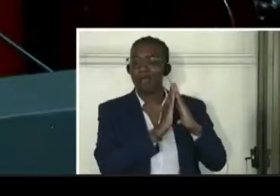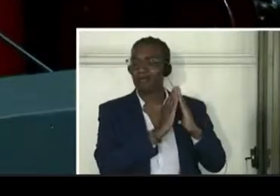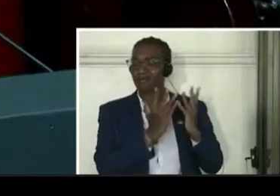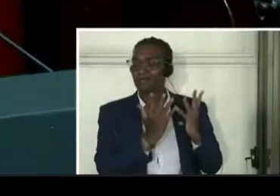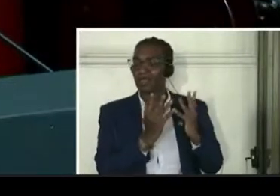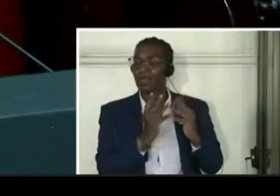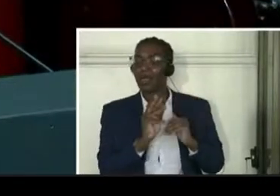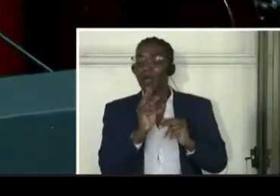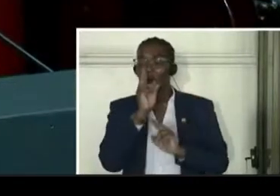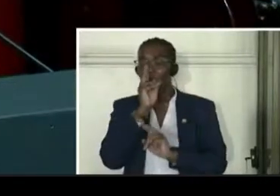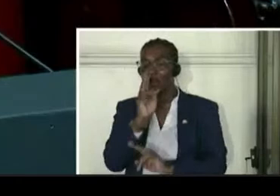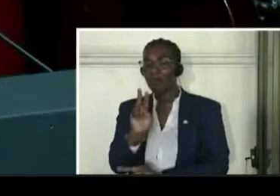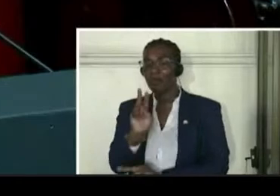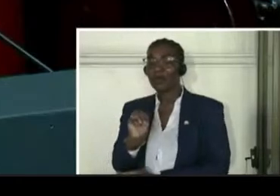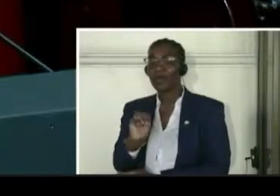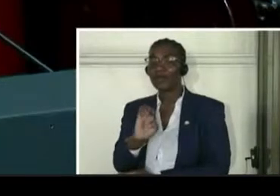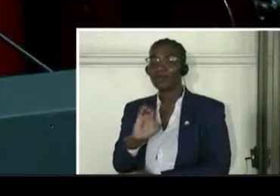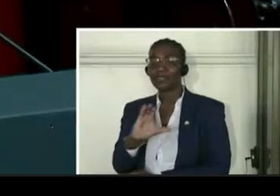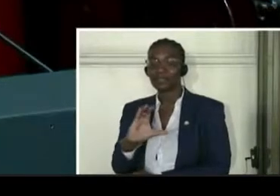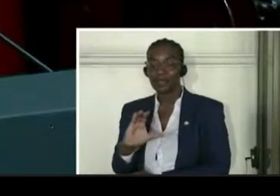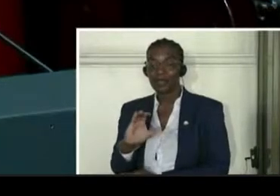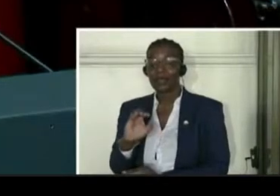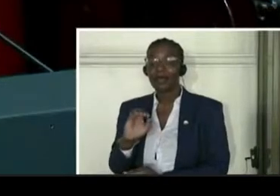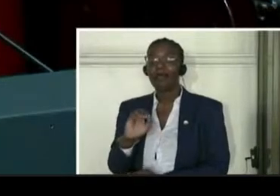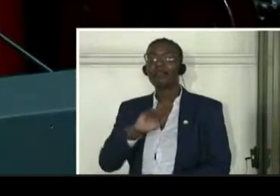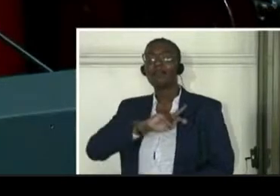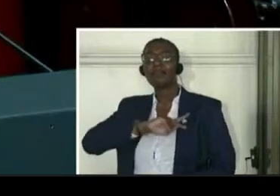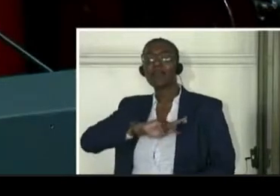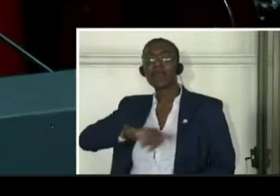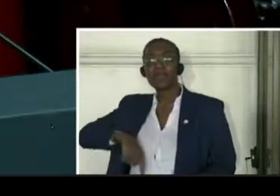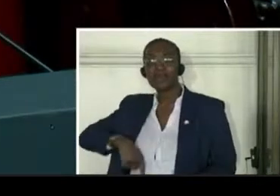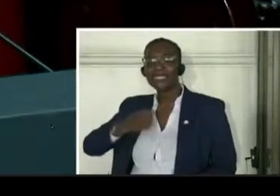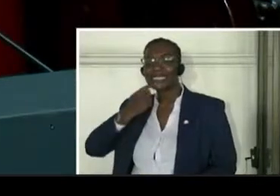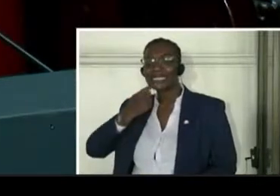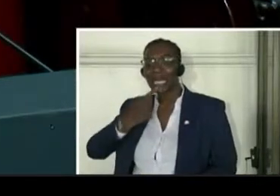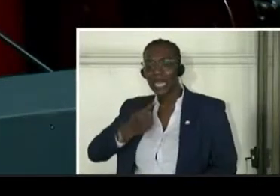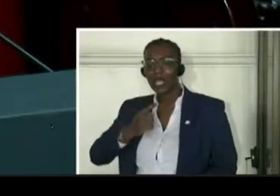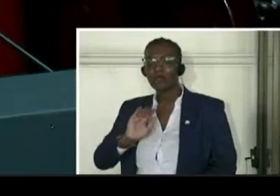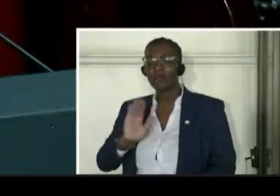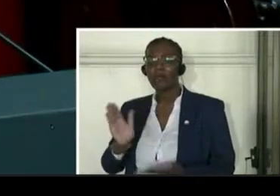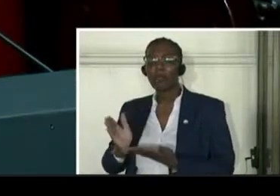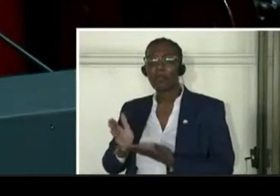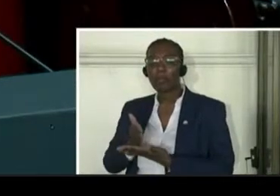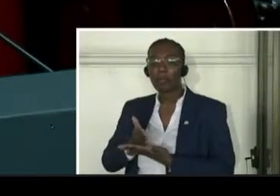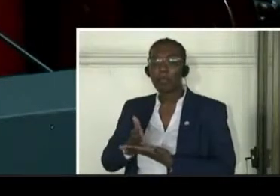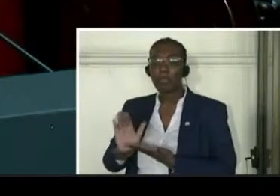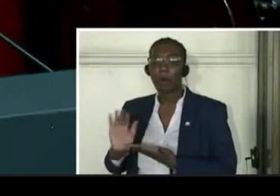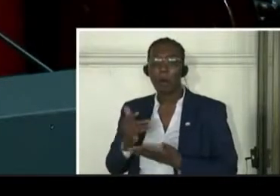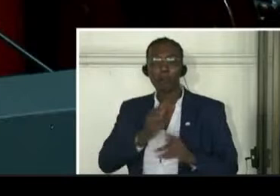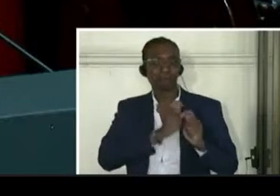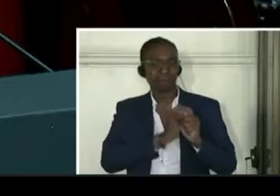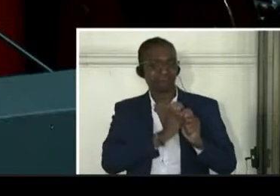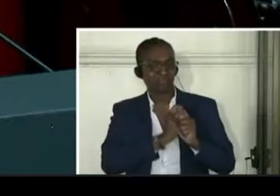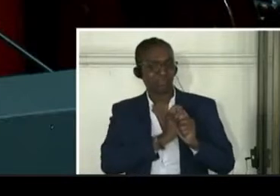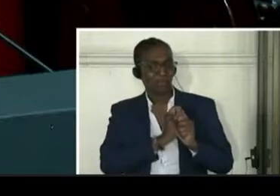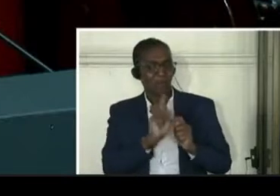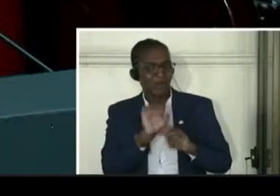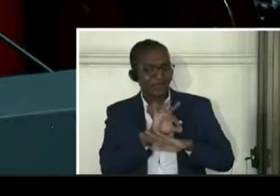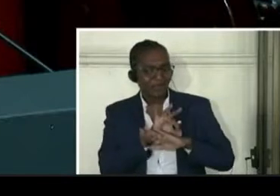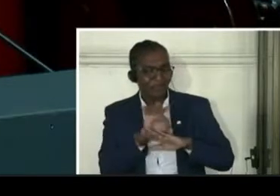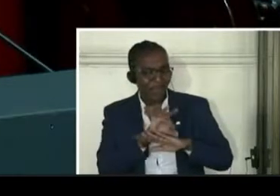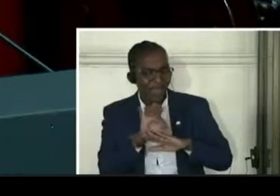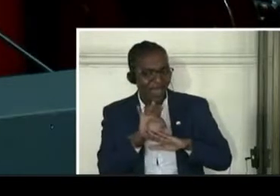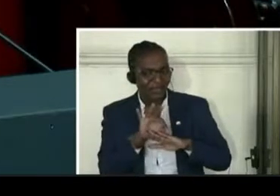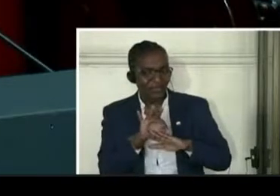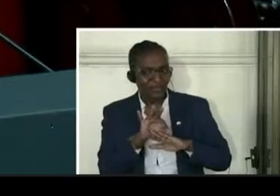Honorable MEC, the Premier has vowed to eradicate all existing transit camps by 2023. What is your plan